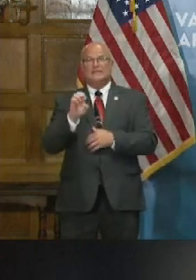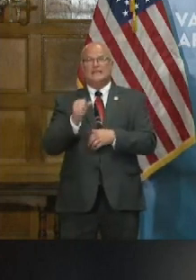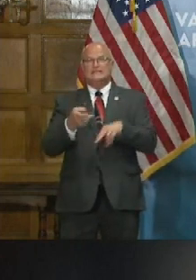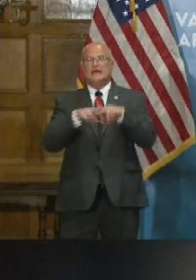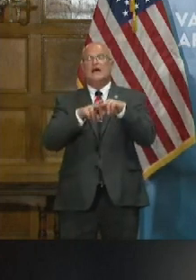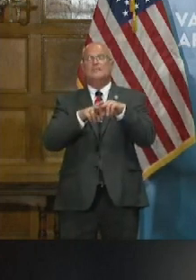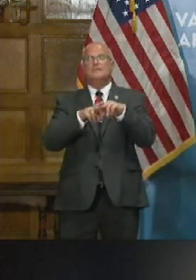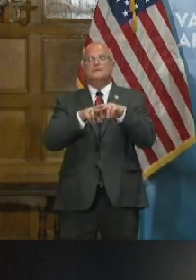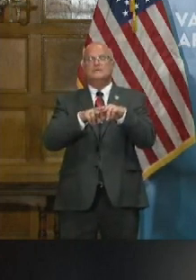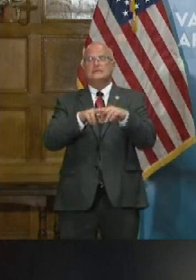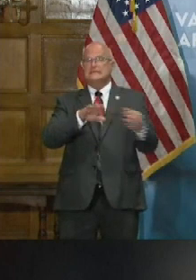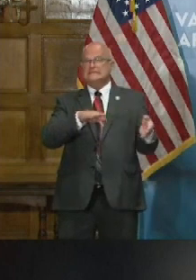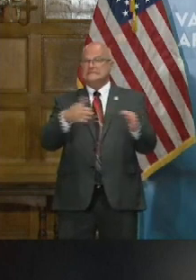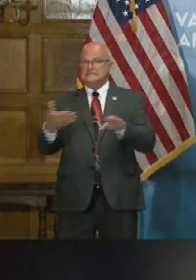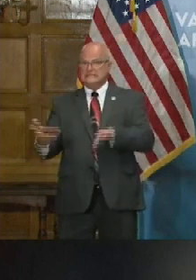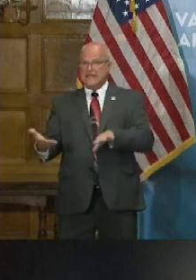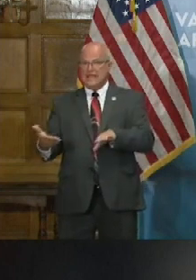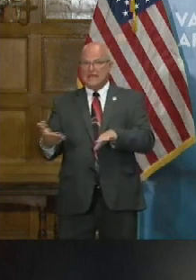Total deaths is